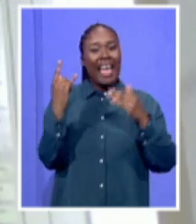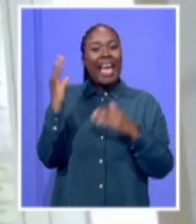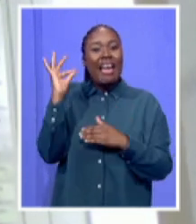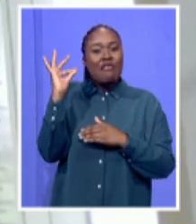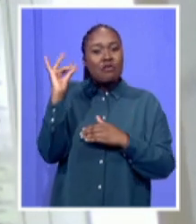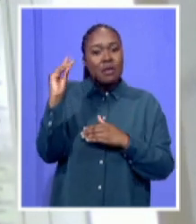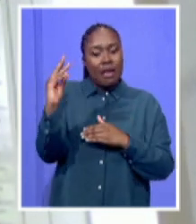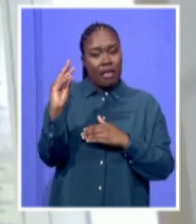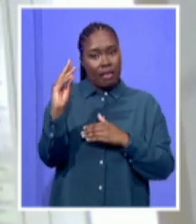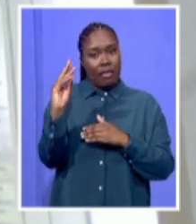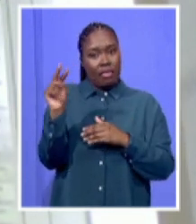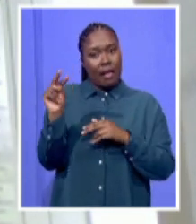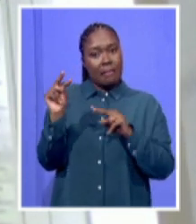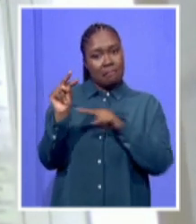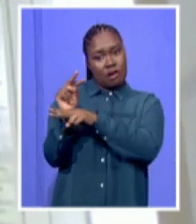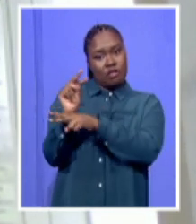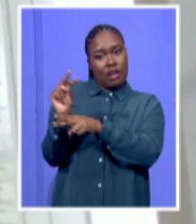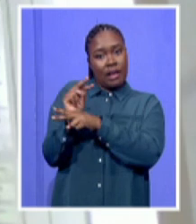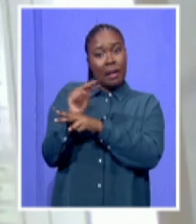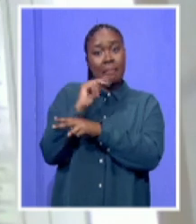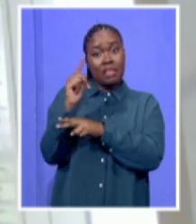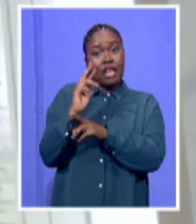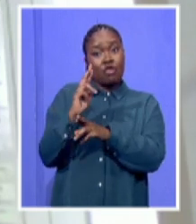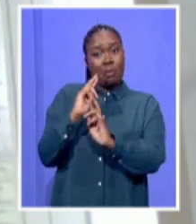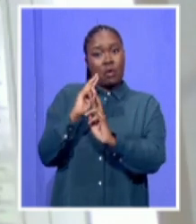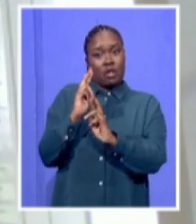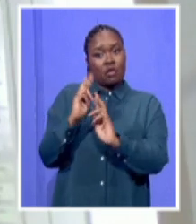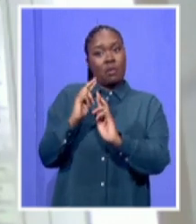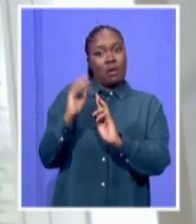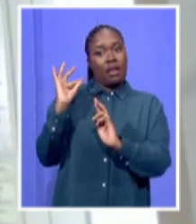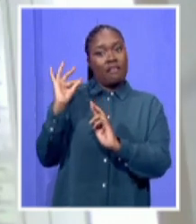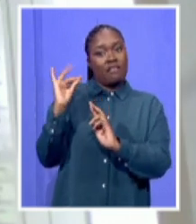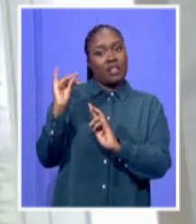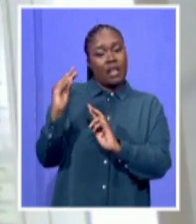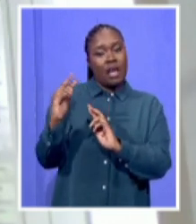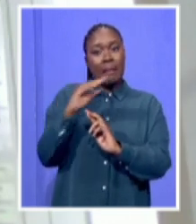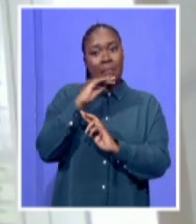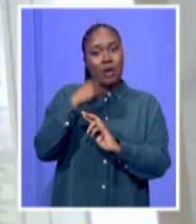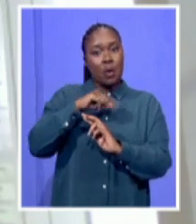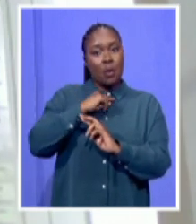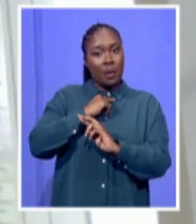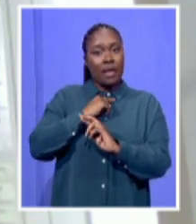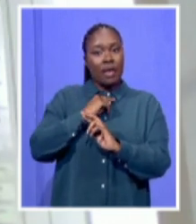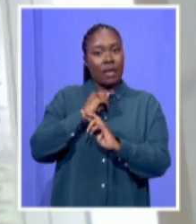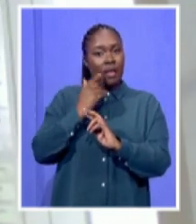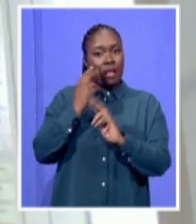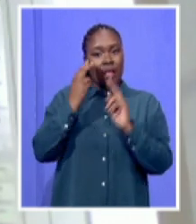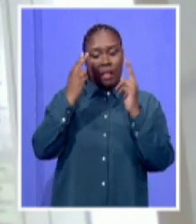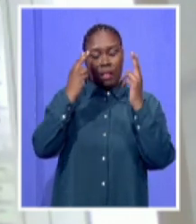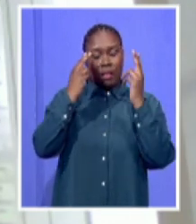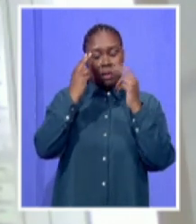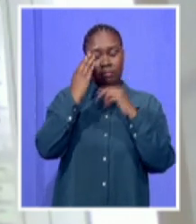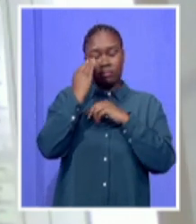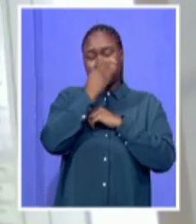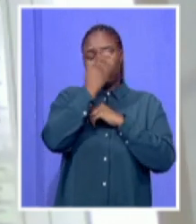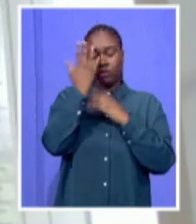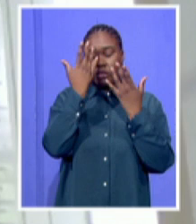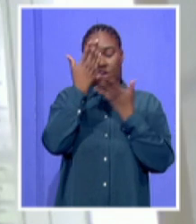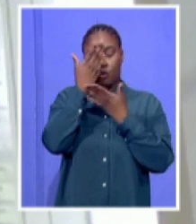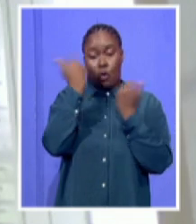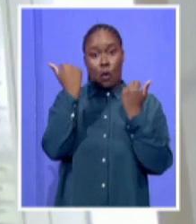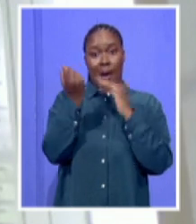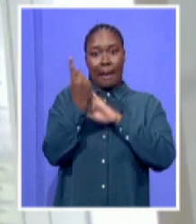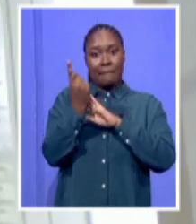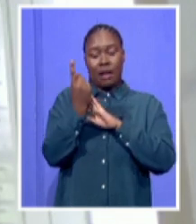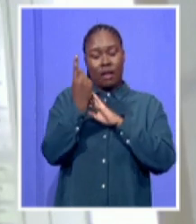day, and as I said, they report to us. So we're definitely not asleep. And from a hospital perspective,